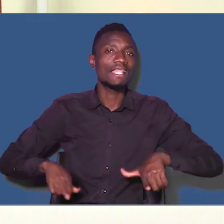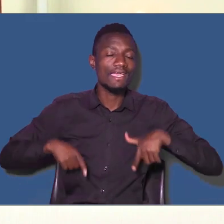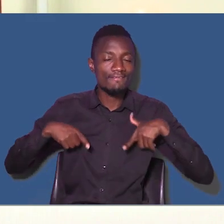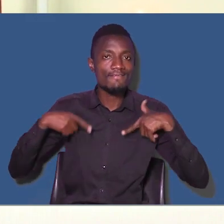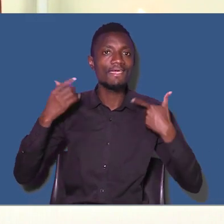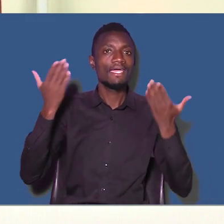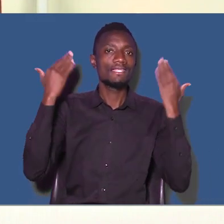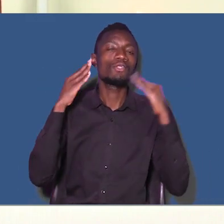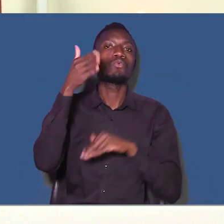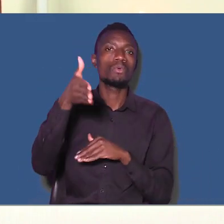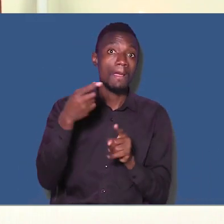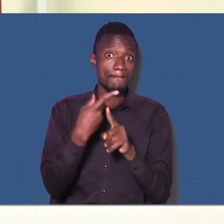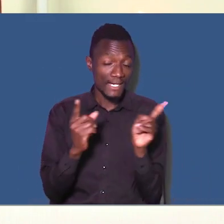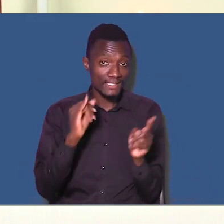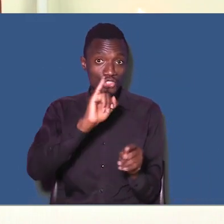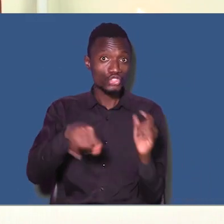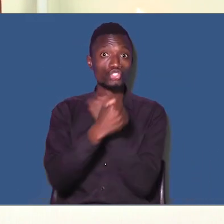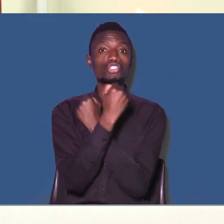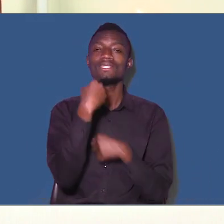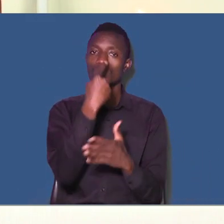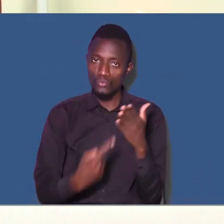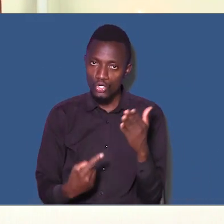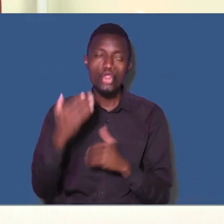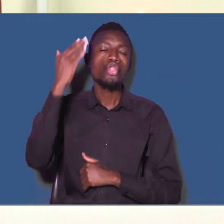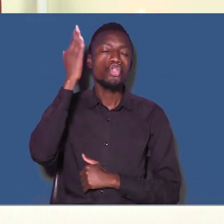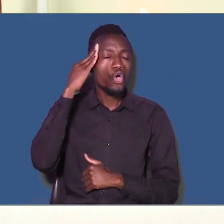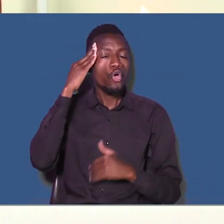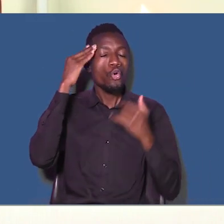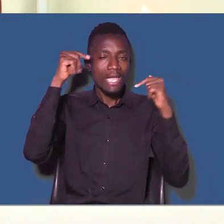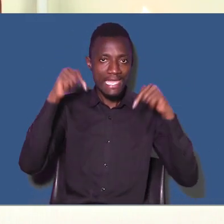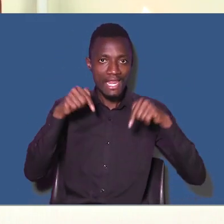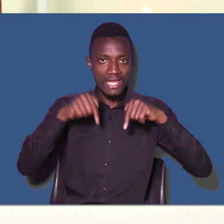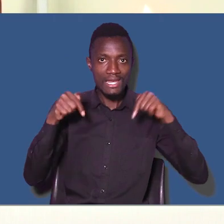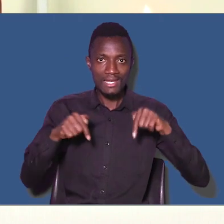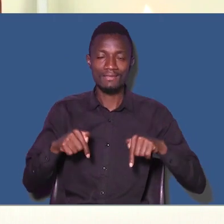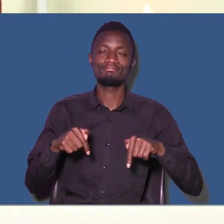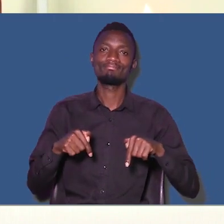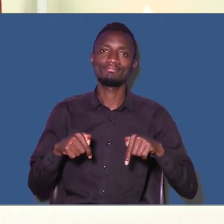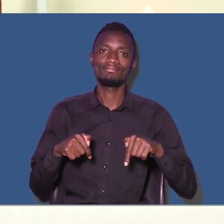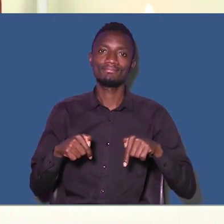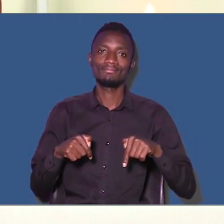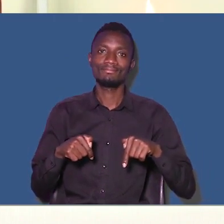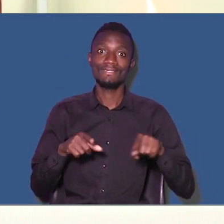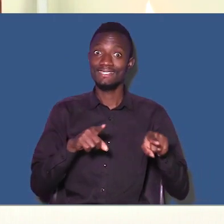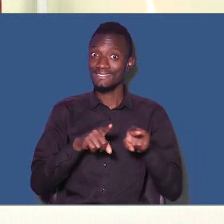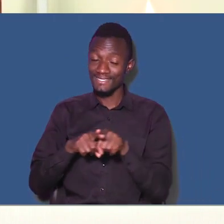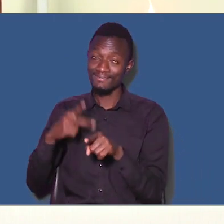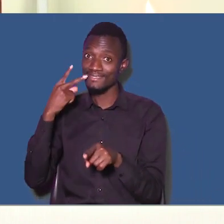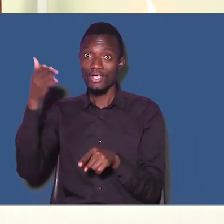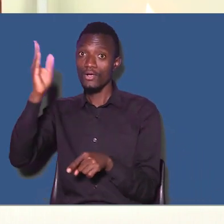eternal life here and now, today. And our certainty is based on God's promise that he has given us